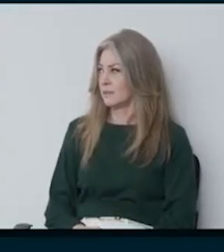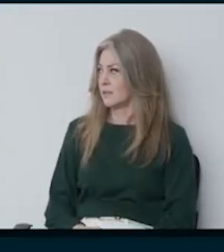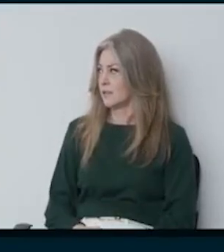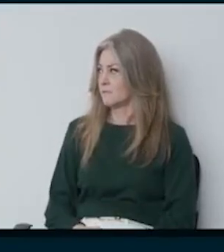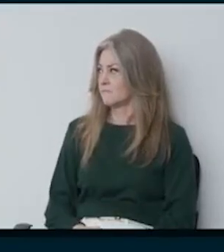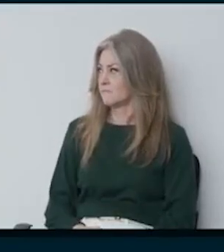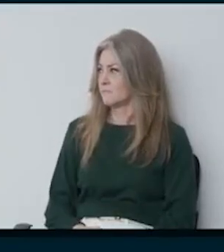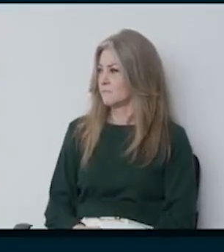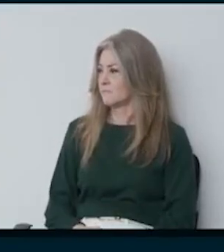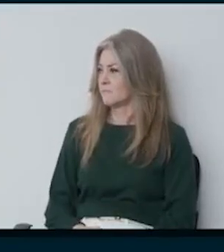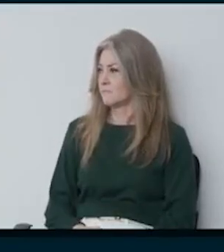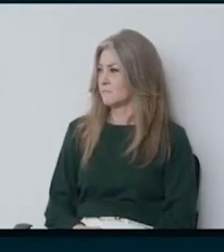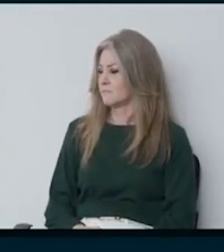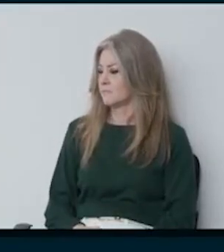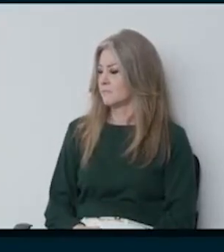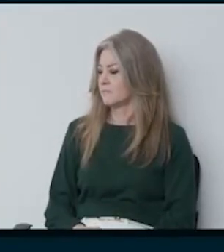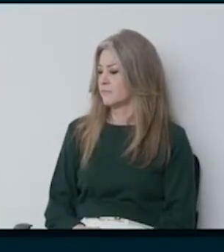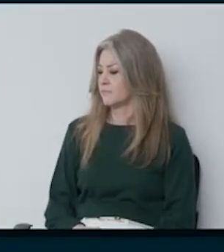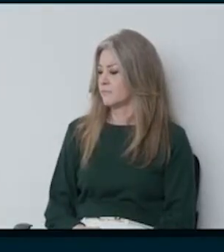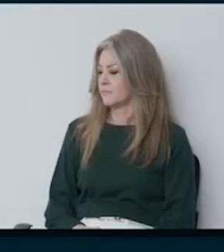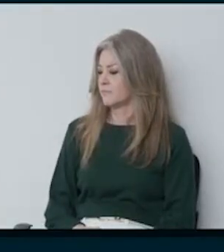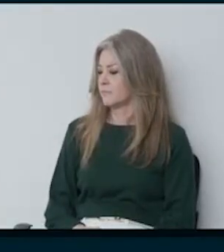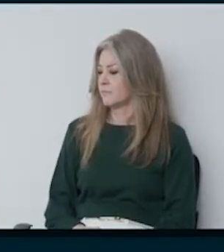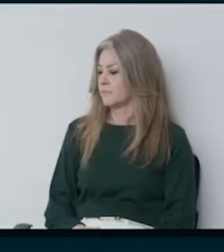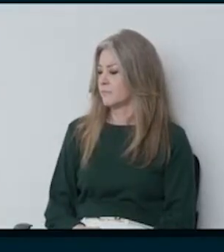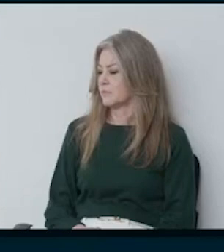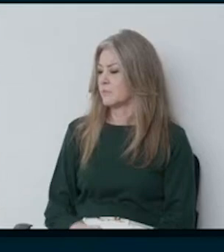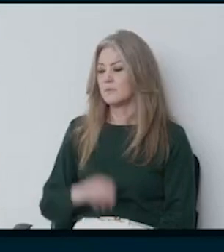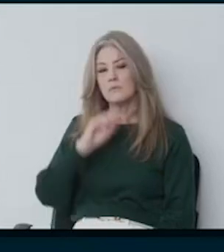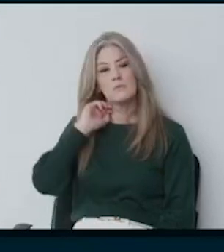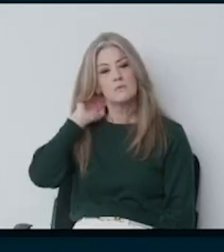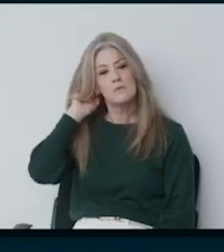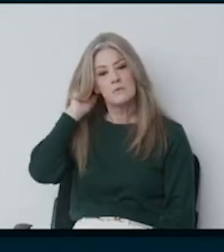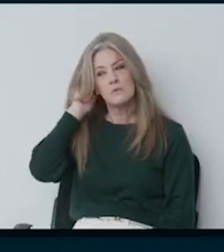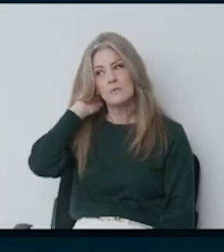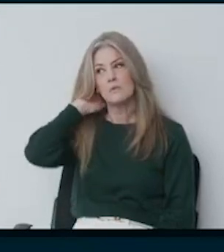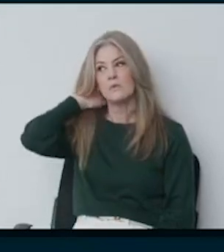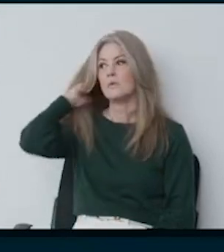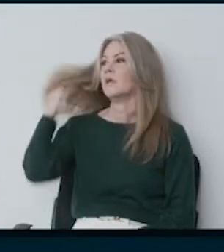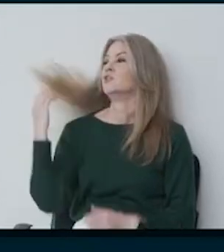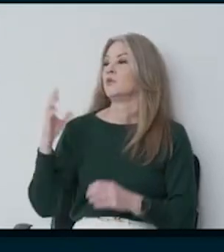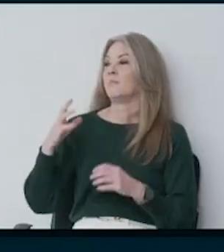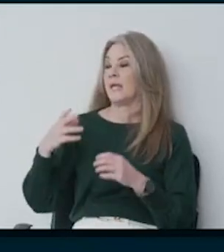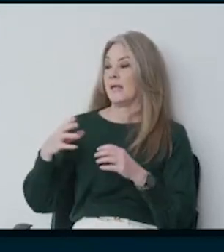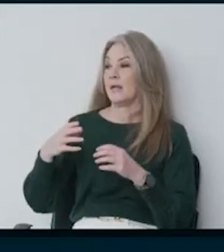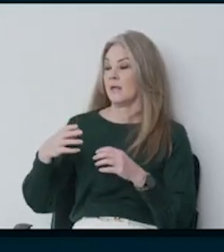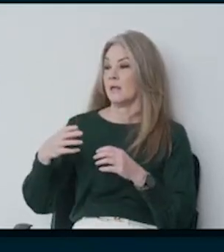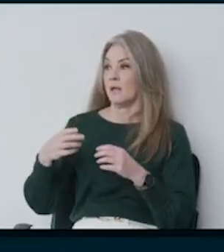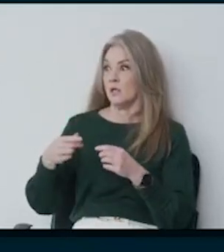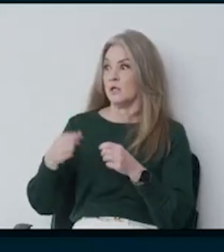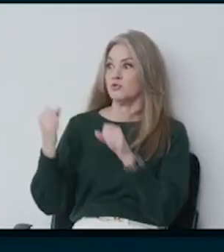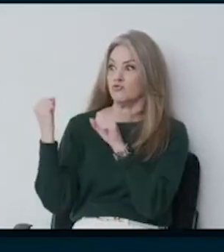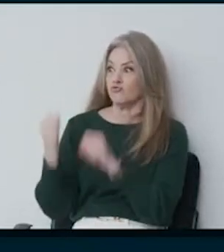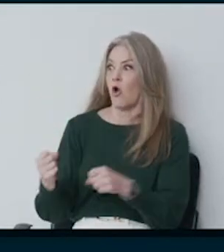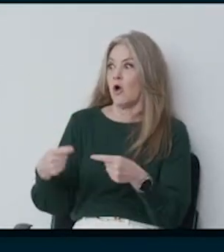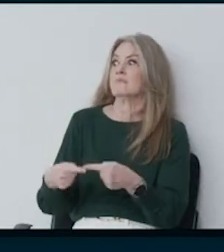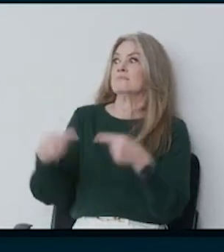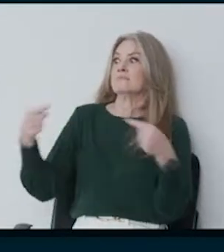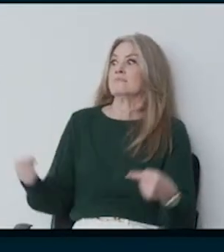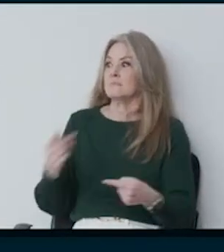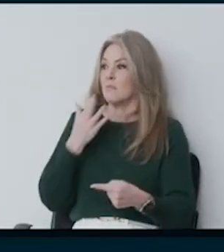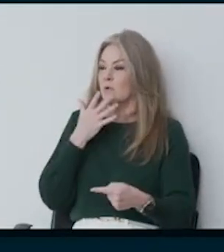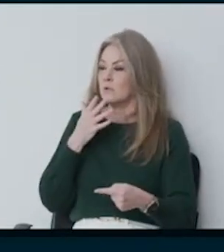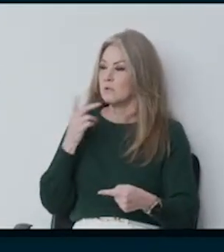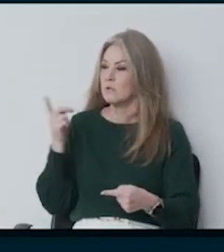Now, you should also make the focus visually obvious with high contrast. And here's a little